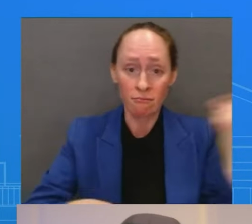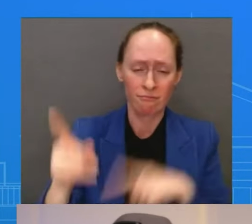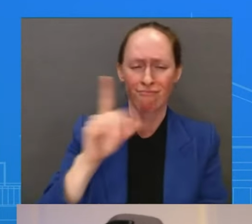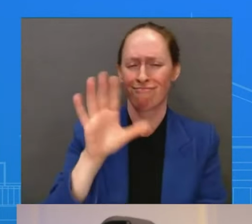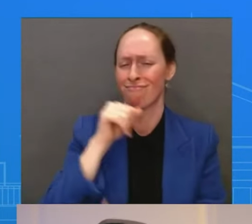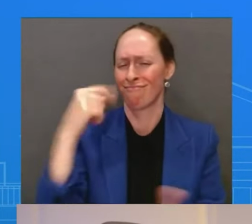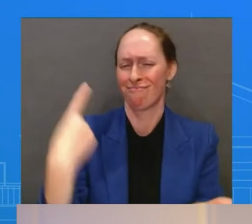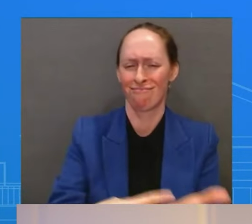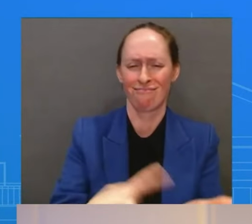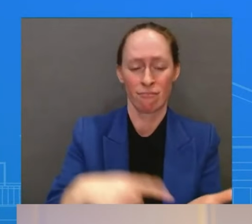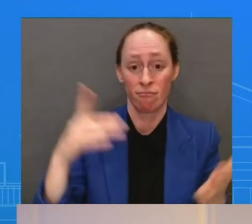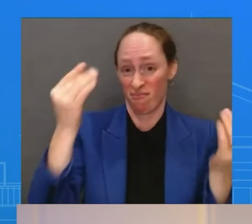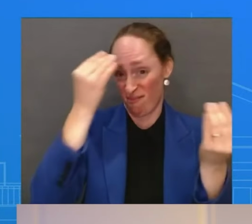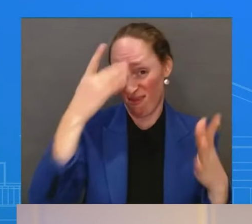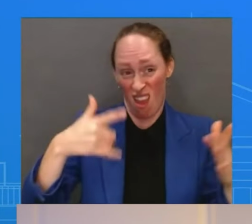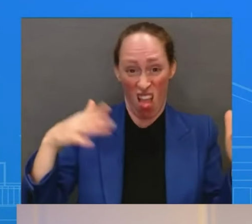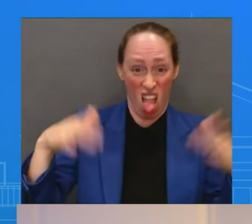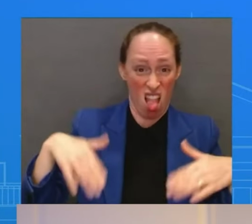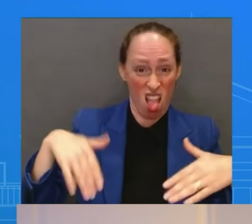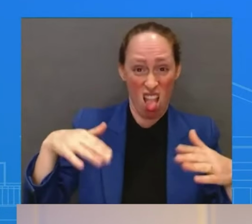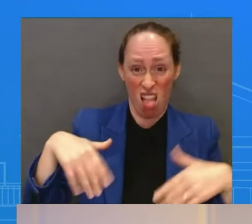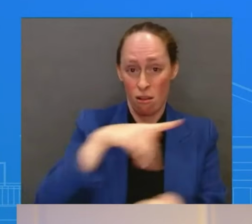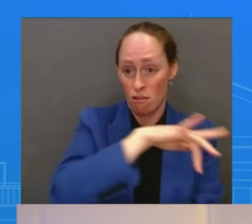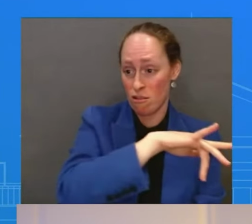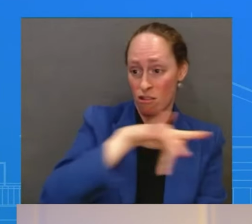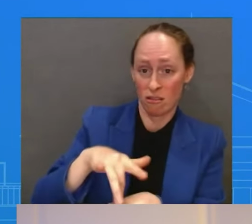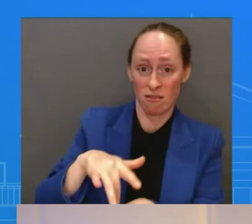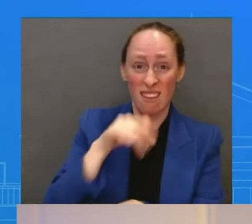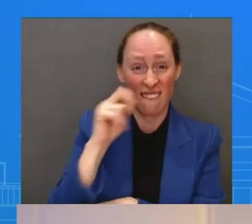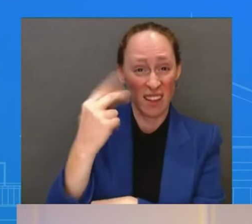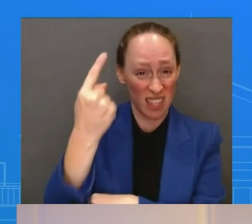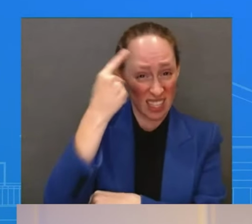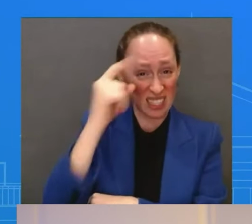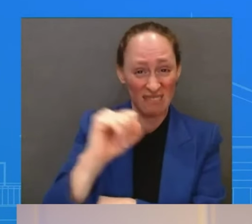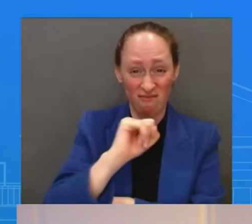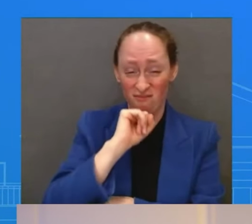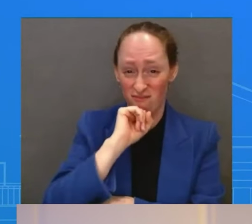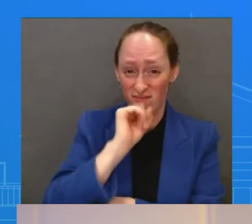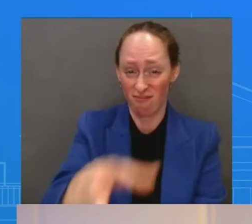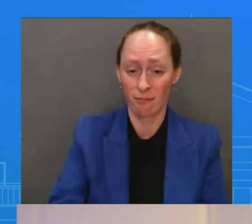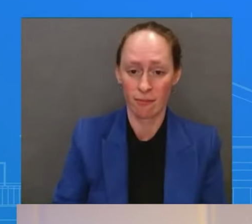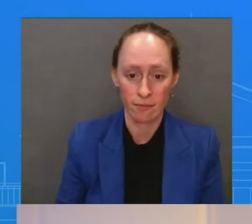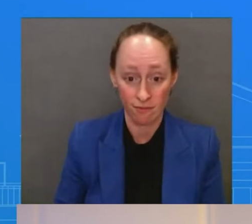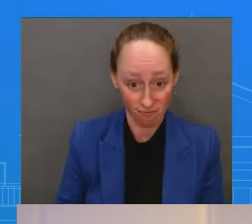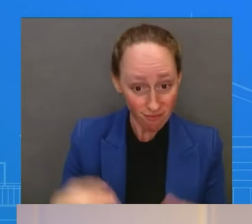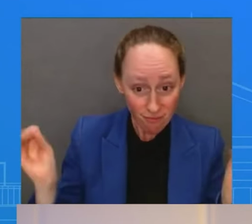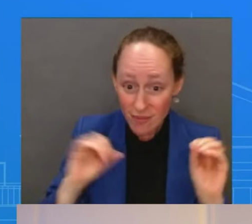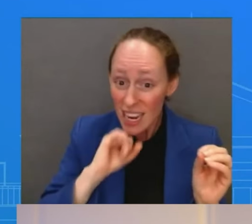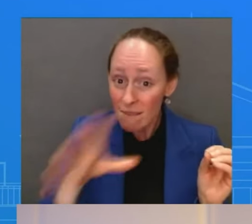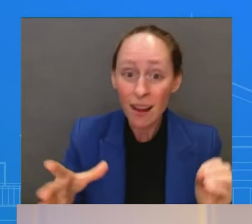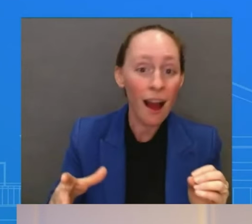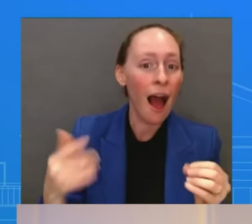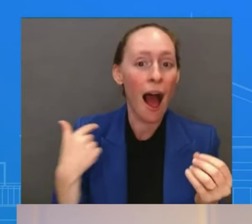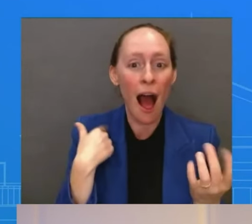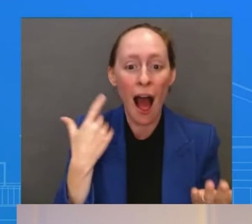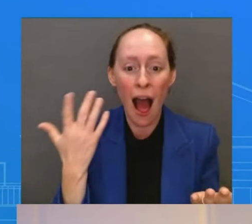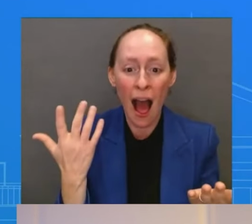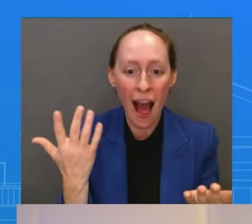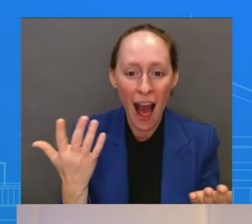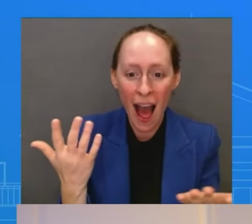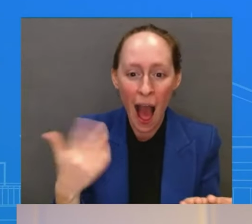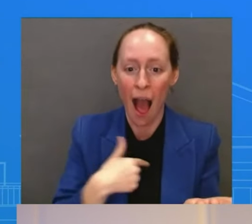We would. We're watching it very, very closely. So you're not going to still tap into it. I'm not in a position to speak about these press reports. I'm telling you, nothing's